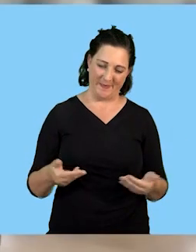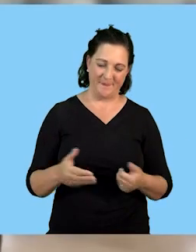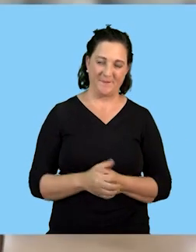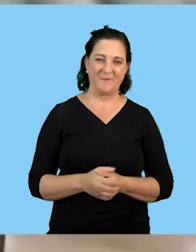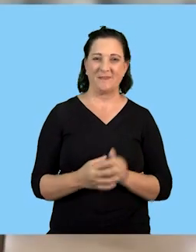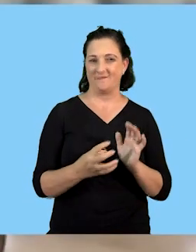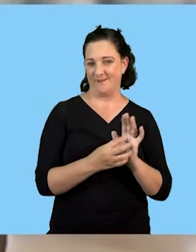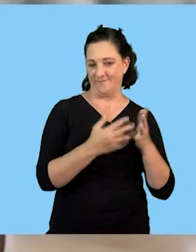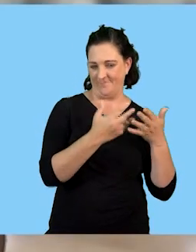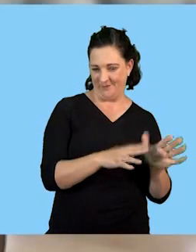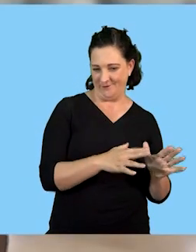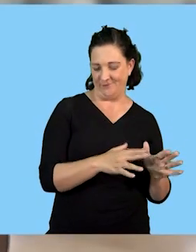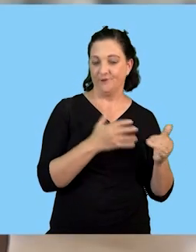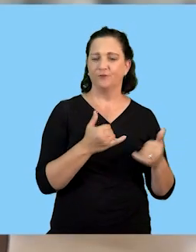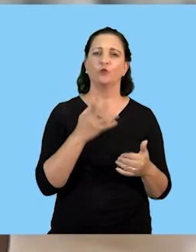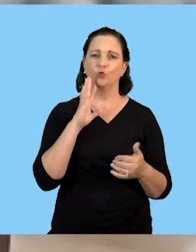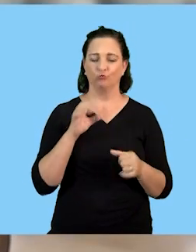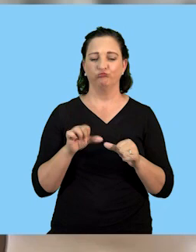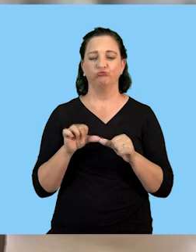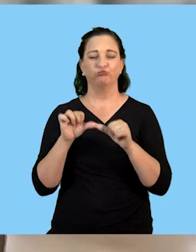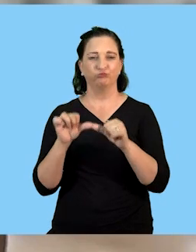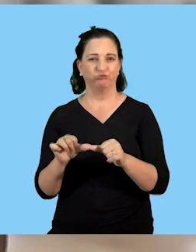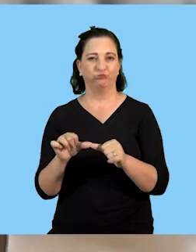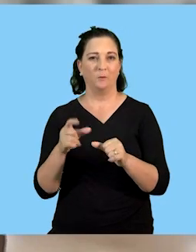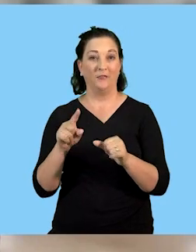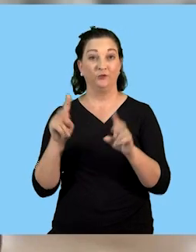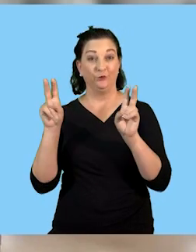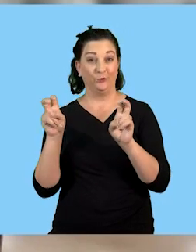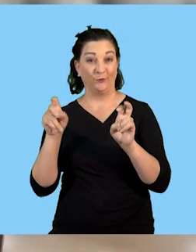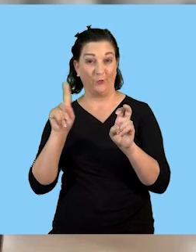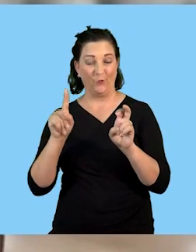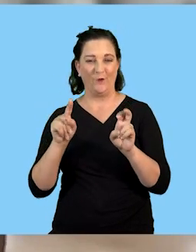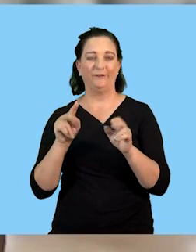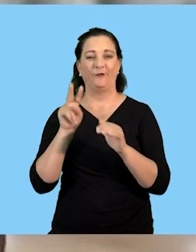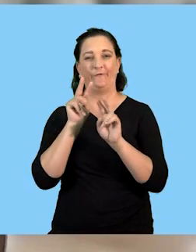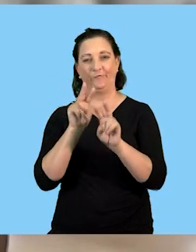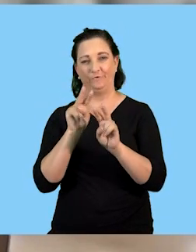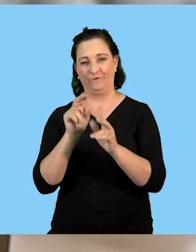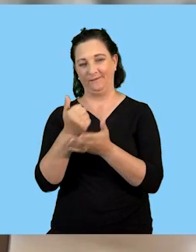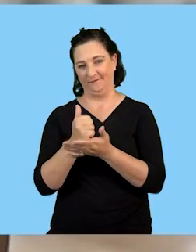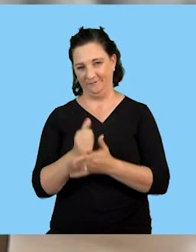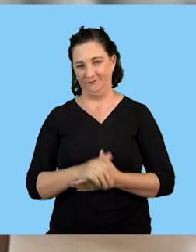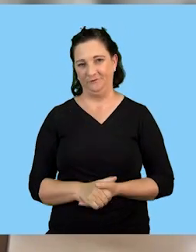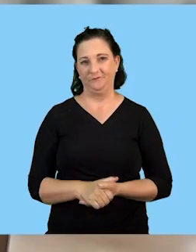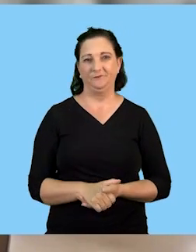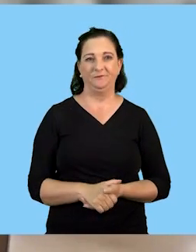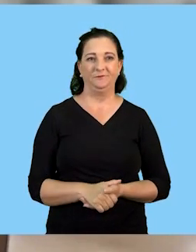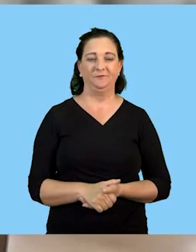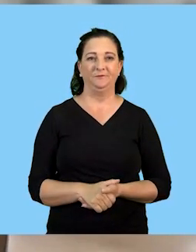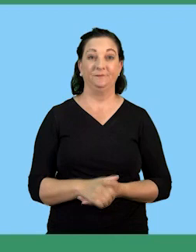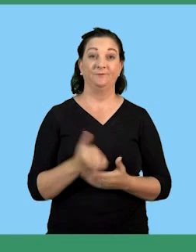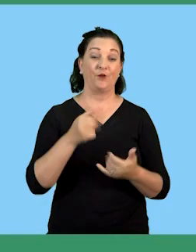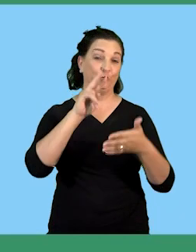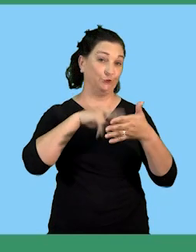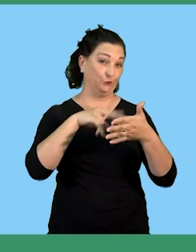Welcome back from an ad break. We will continue with our application questions under the topic visual aids. All right, question number 3 says,